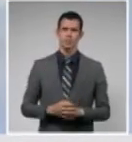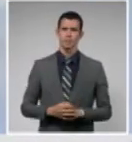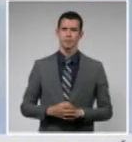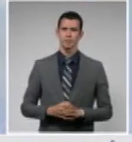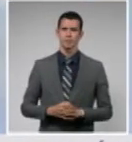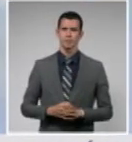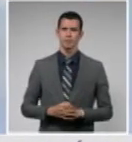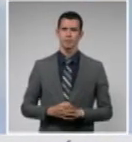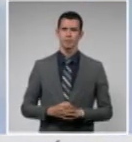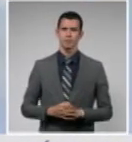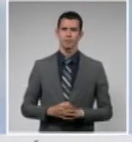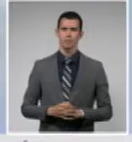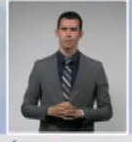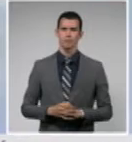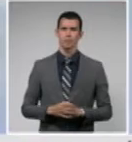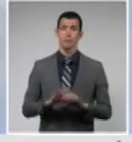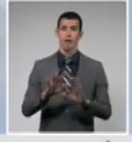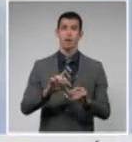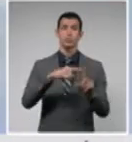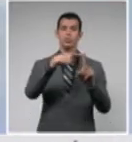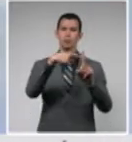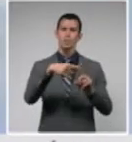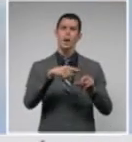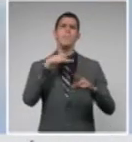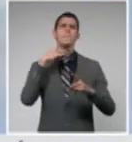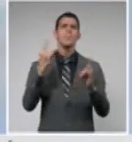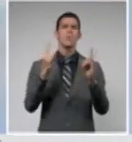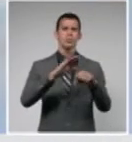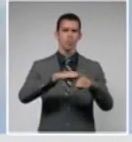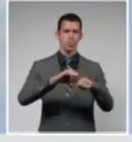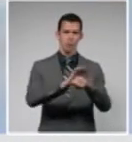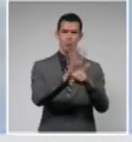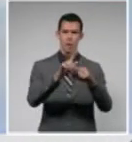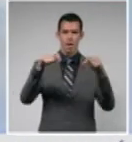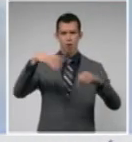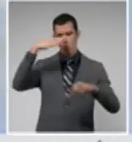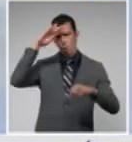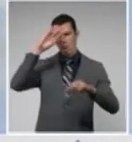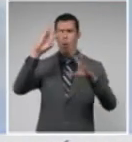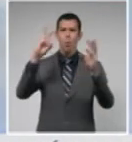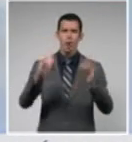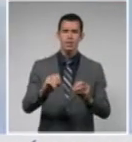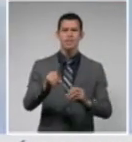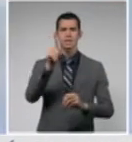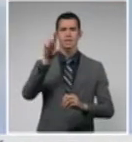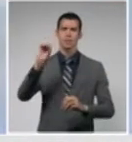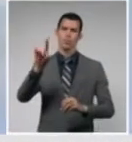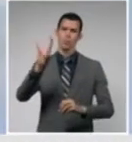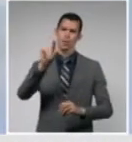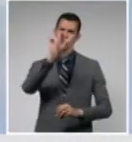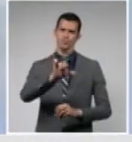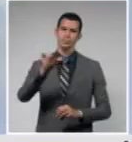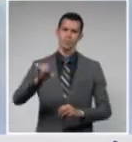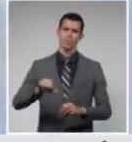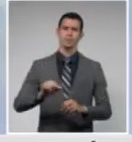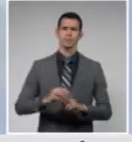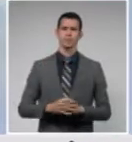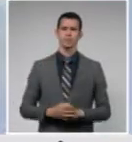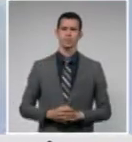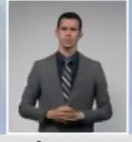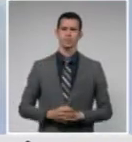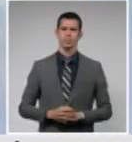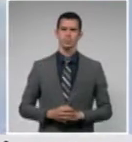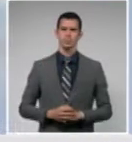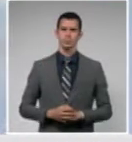3 from Havana, 2 from Artemisa, and 1 from Camagüey. This means that to date,